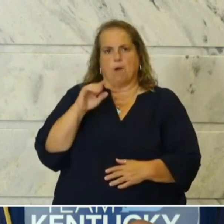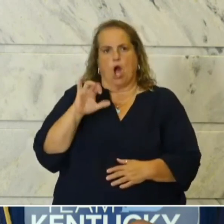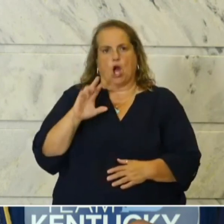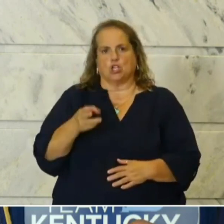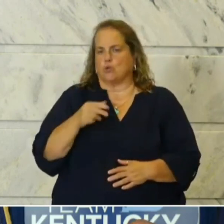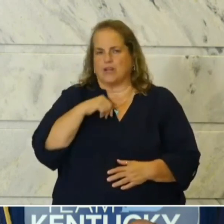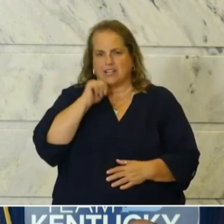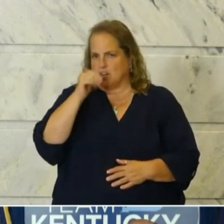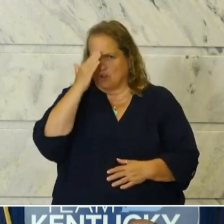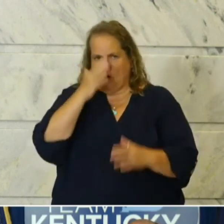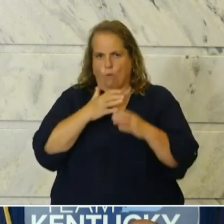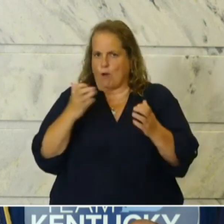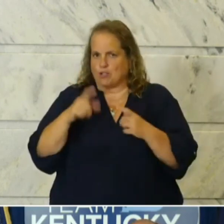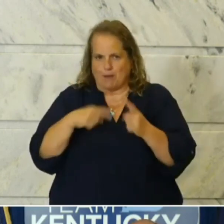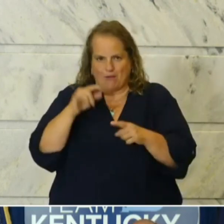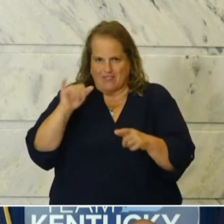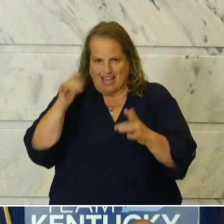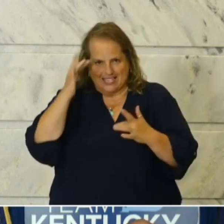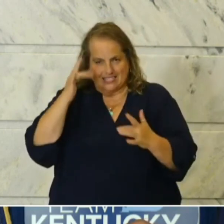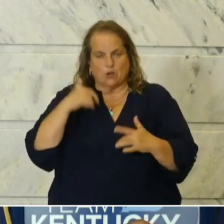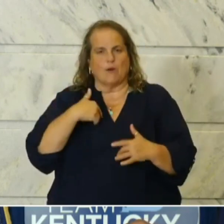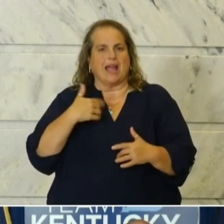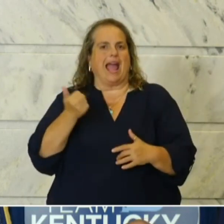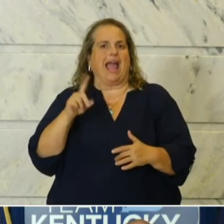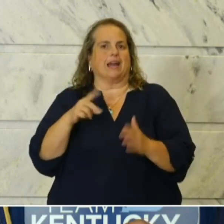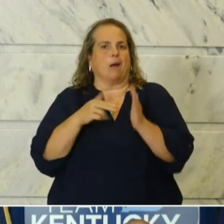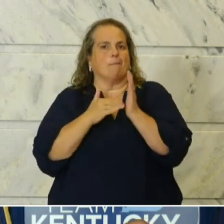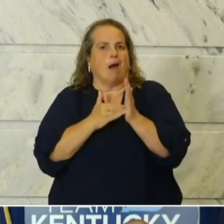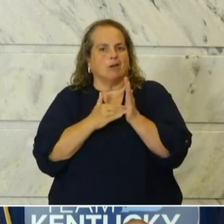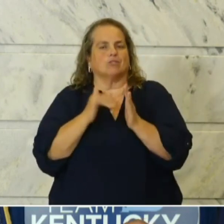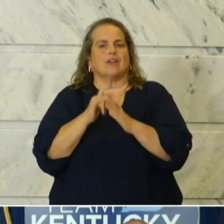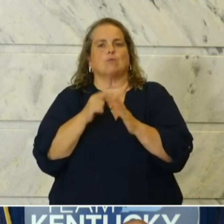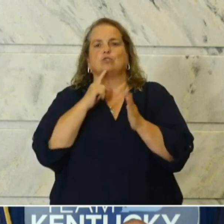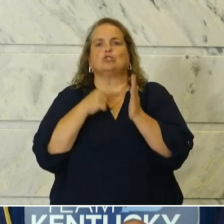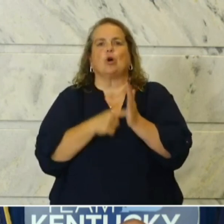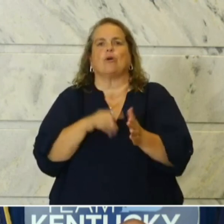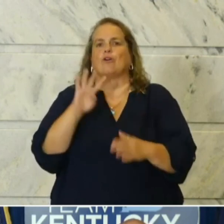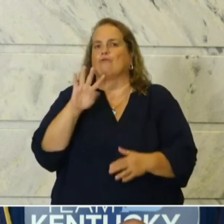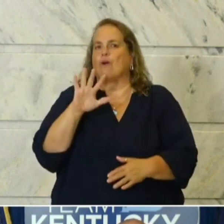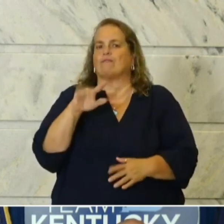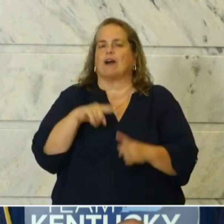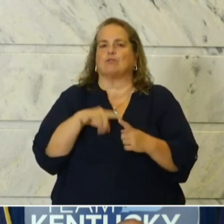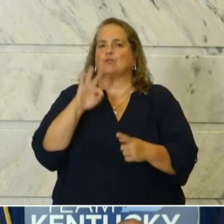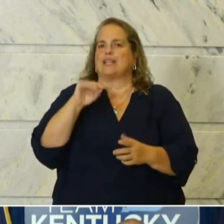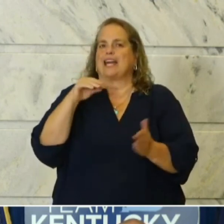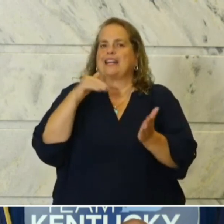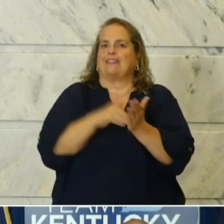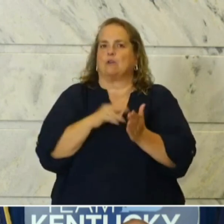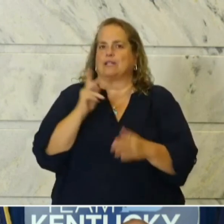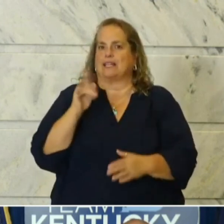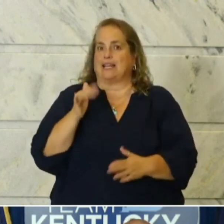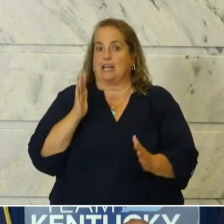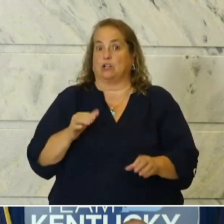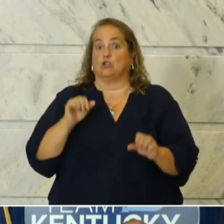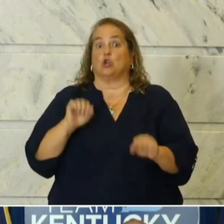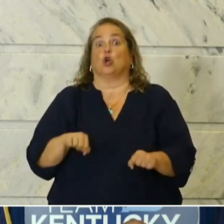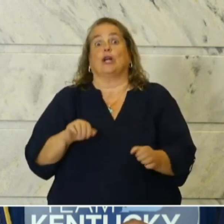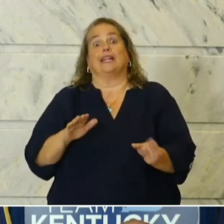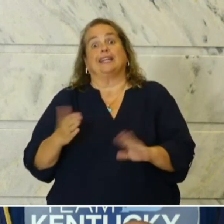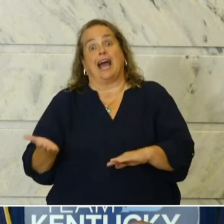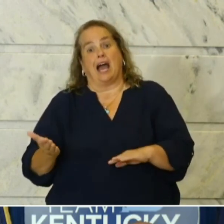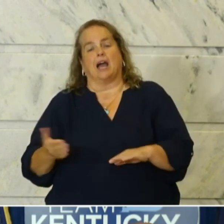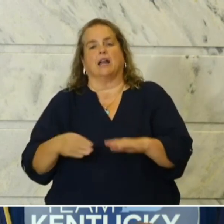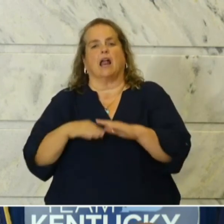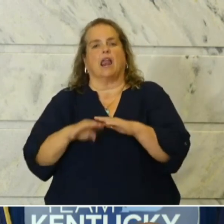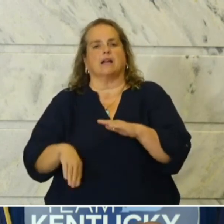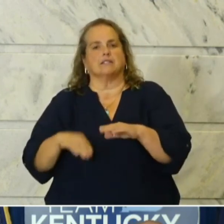much about this disease, and we had models that were showing that 45 to 90,000 Kentuckians could die in less than 1 calendar